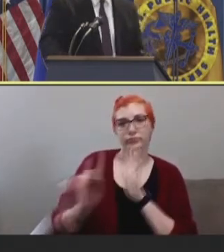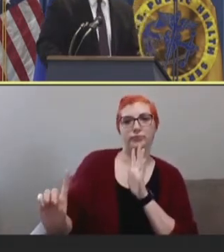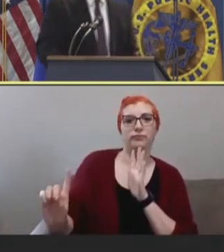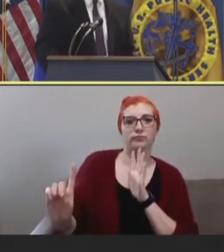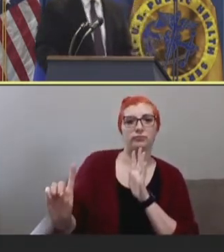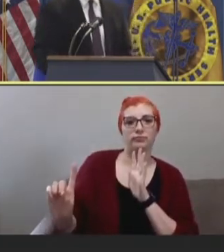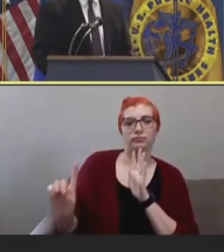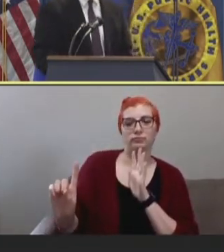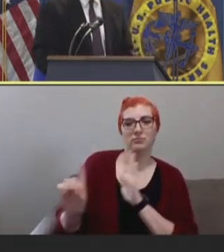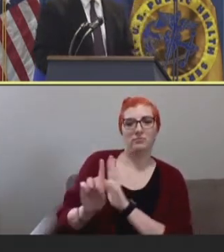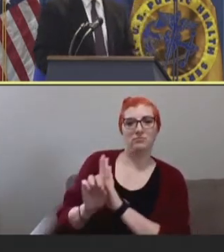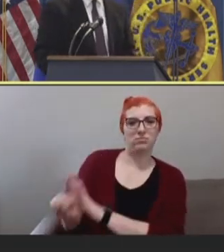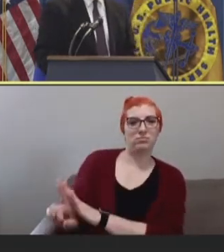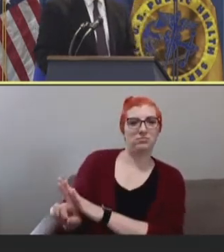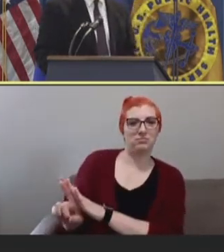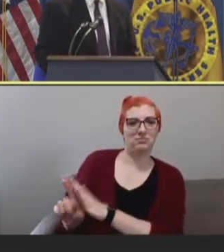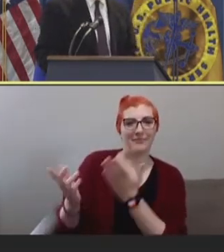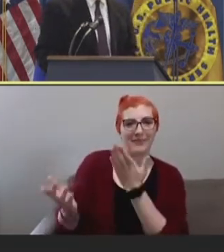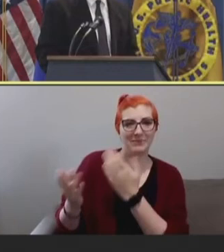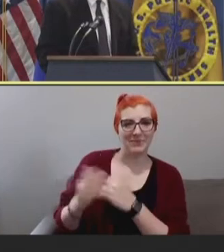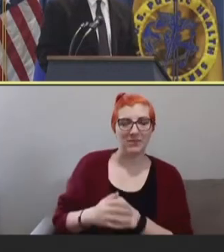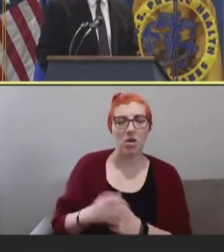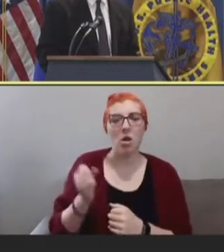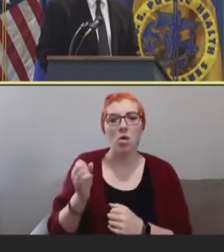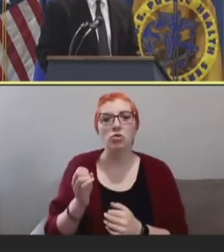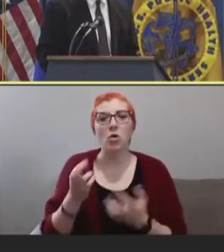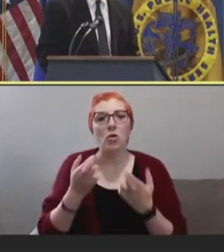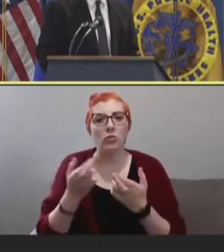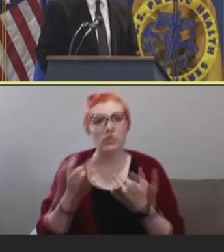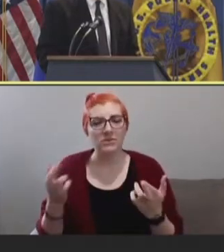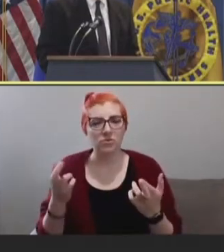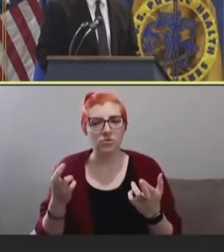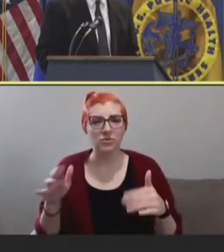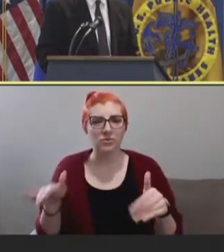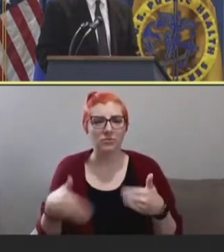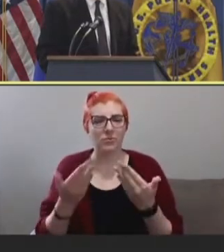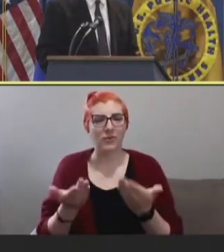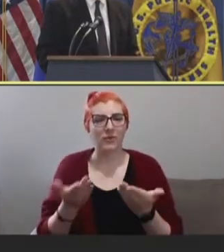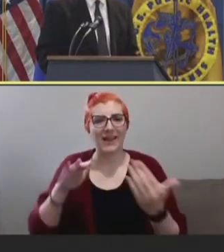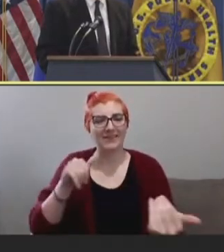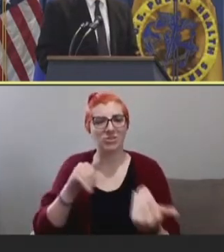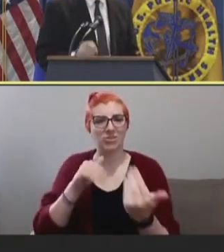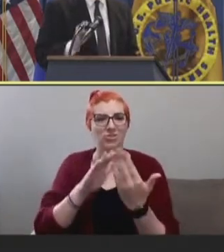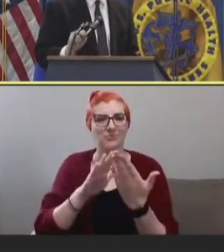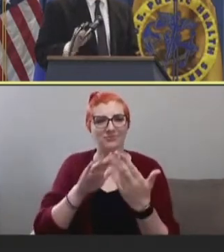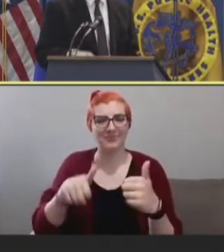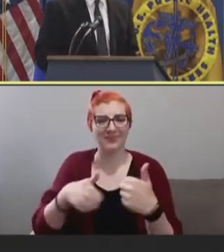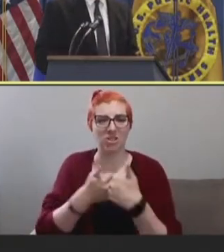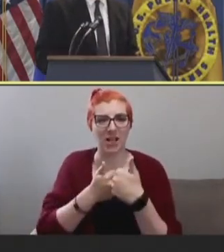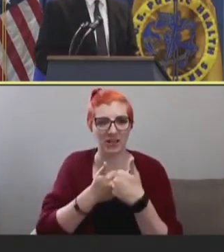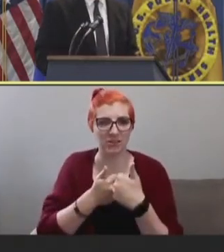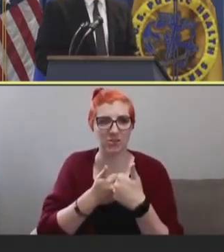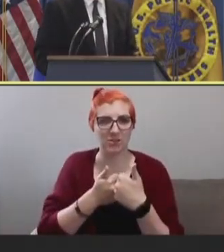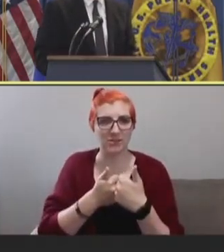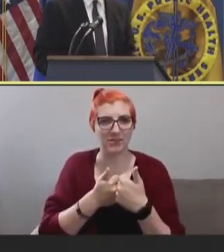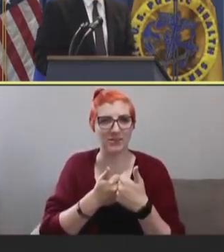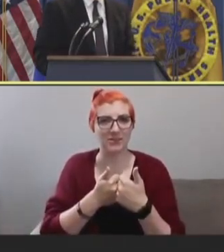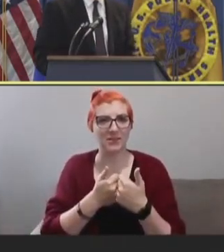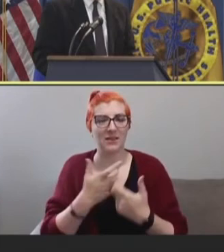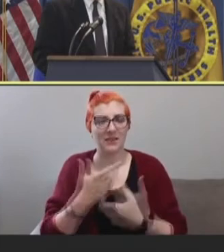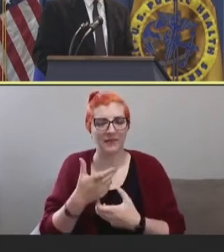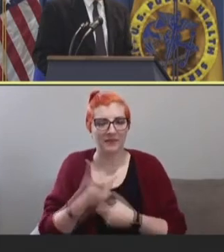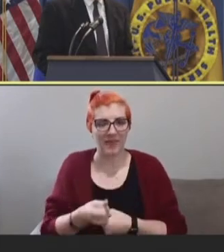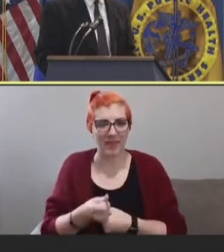So resources providing challenging but non-combative responses to vaccine negative comments within specific social